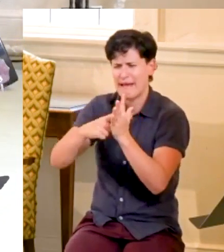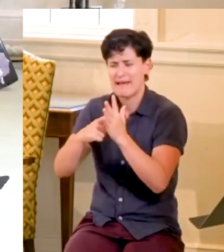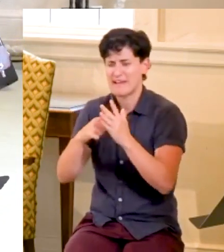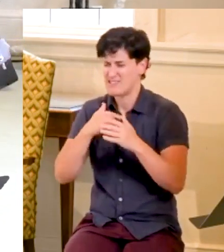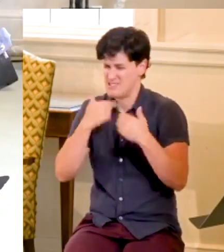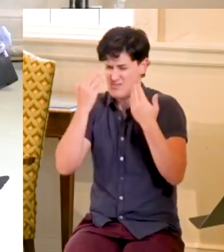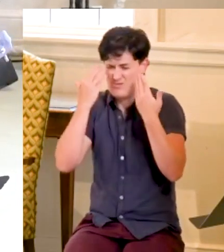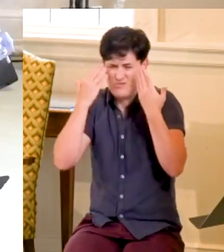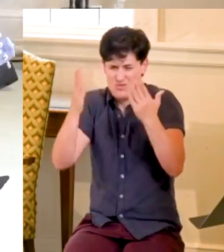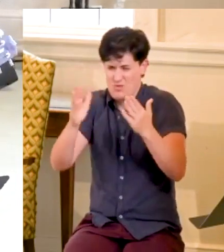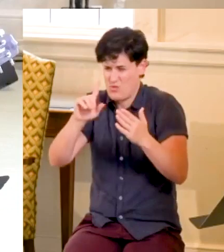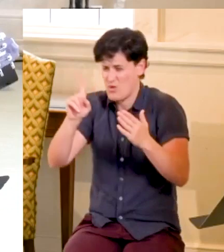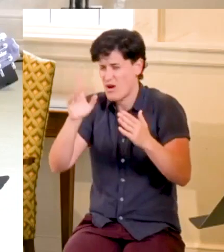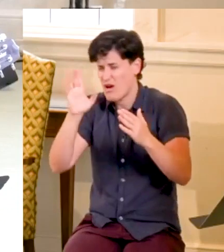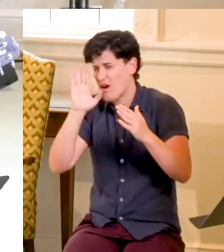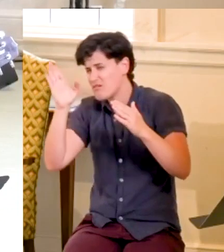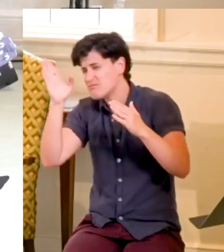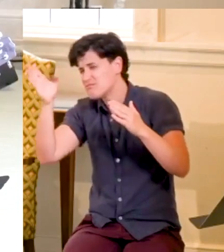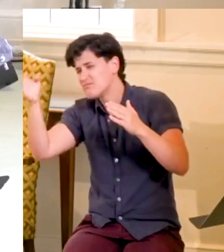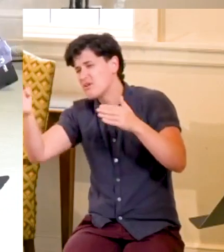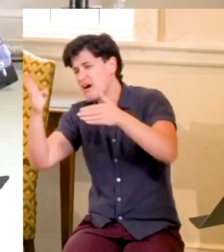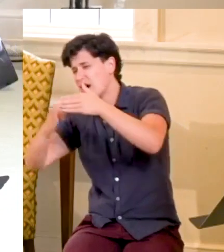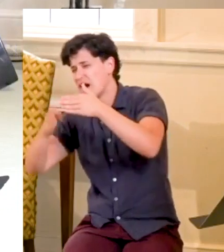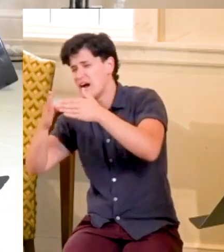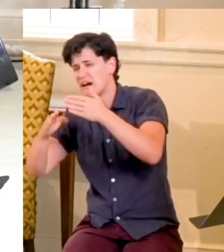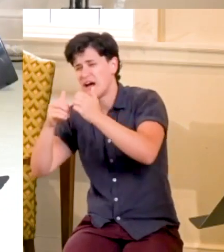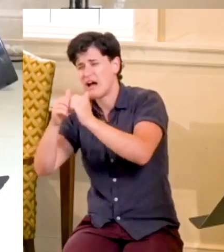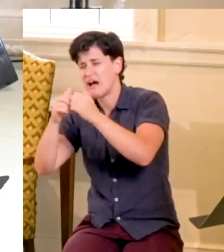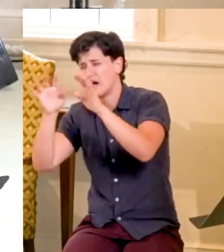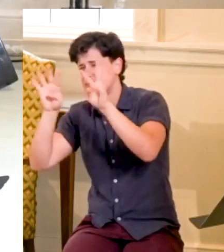and I don't know where it all will